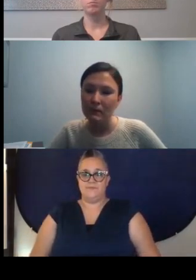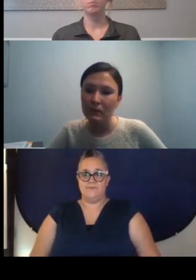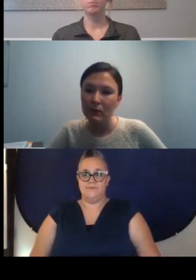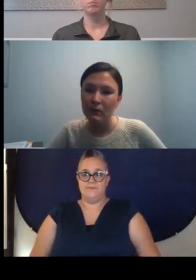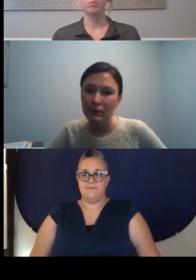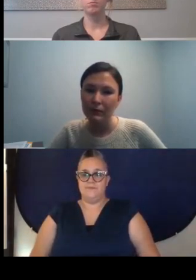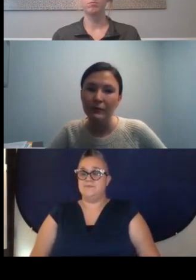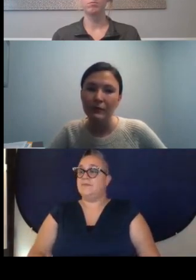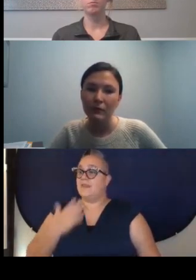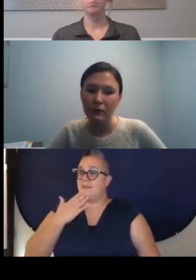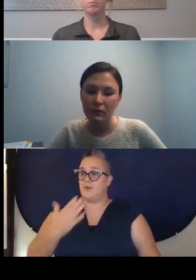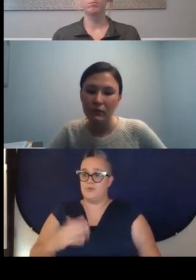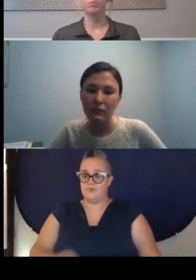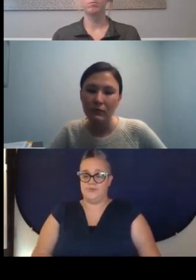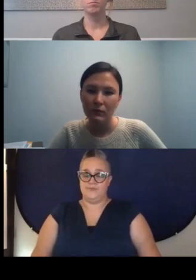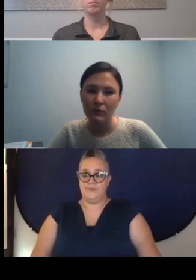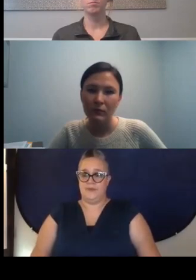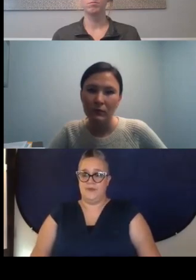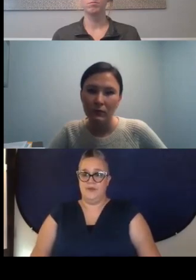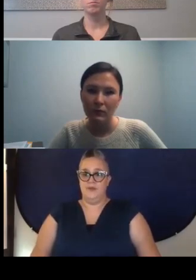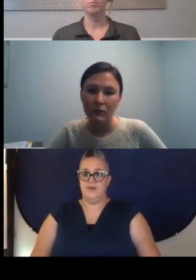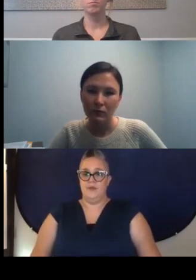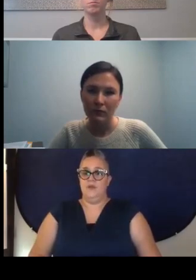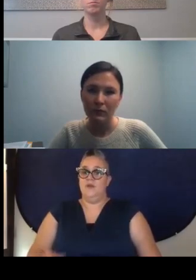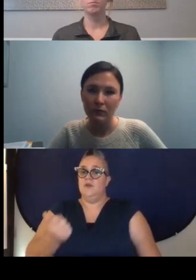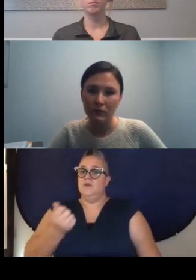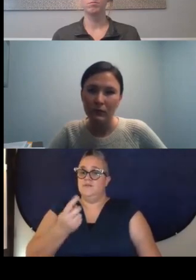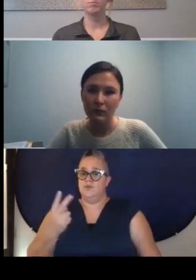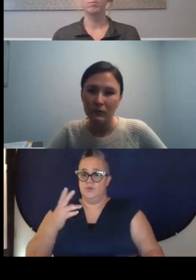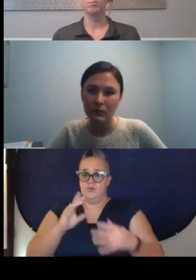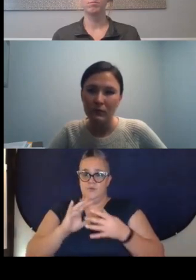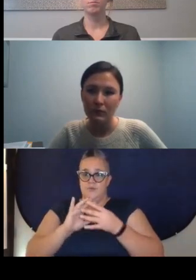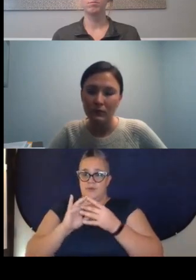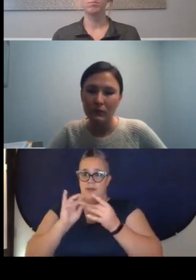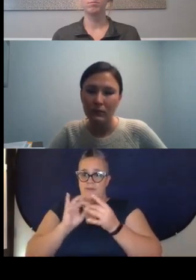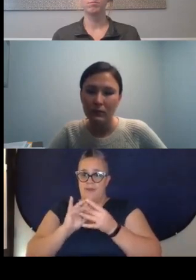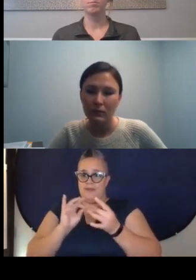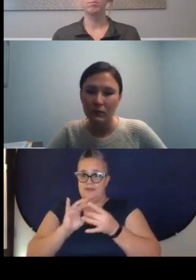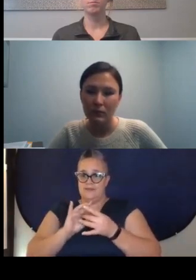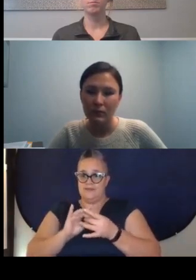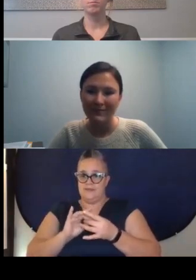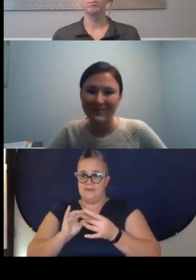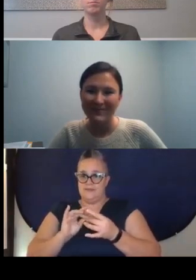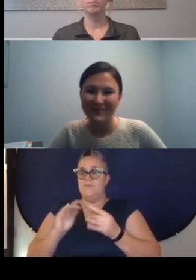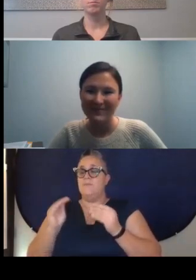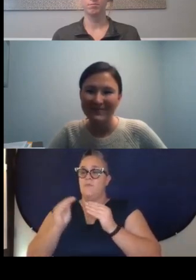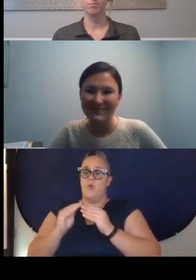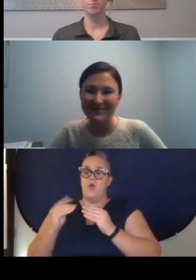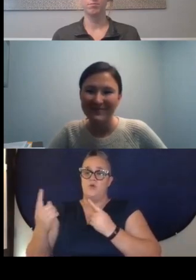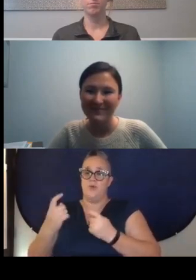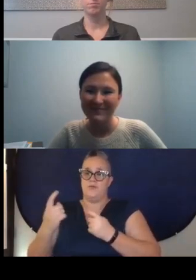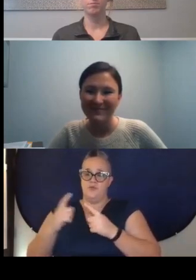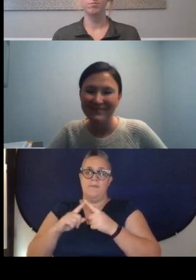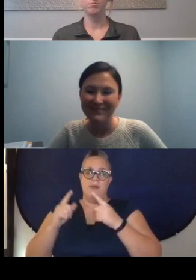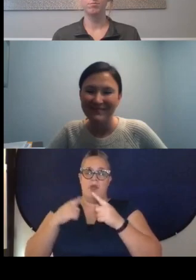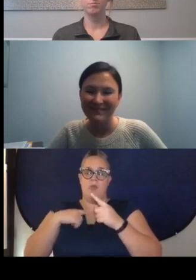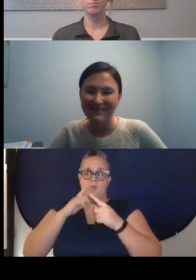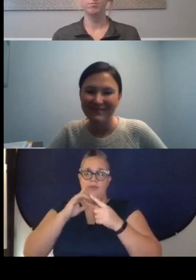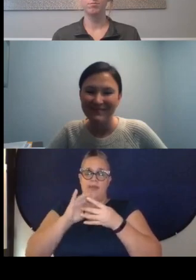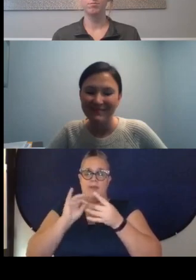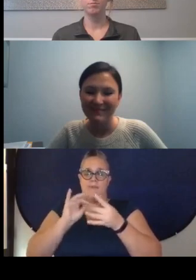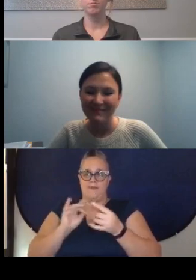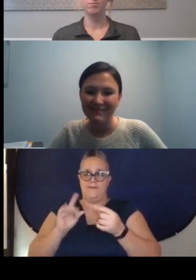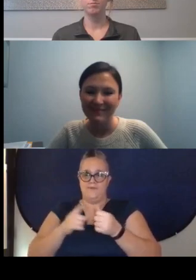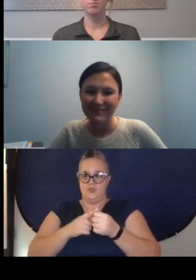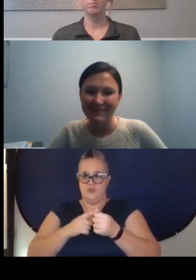Okay, thank you. We had a couple comments. There are more questions, but I just want to bring up some comments about somebody mentioned